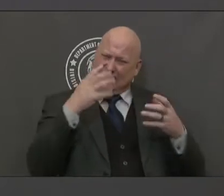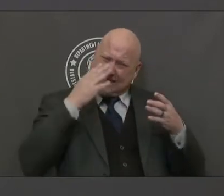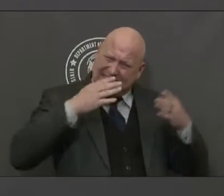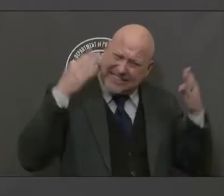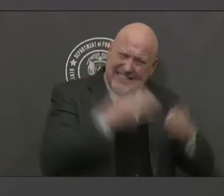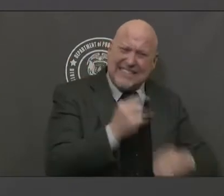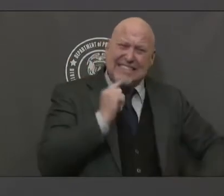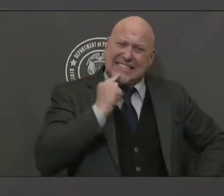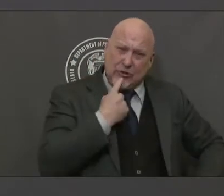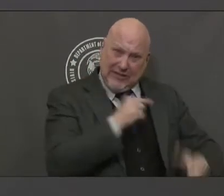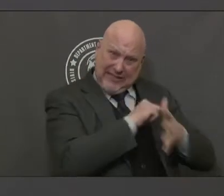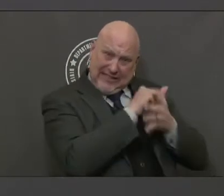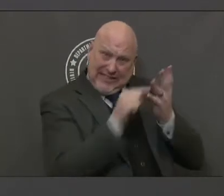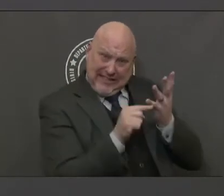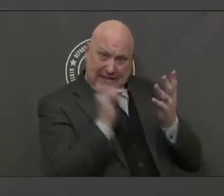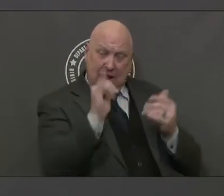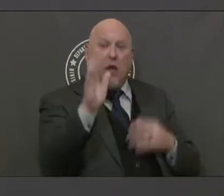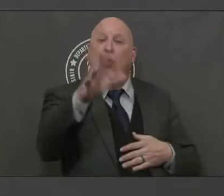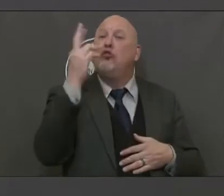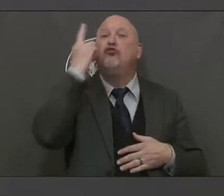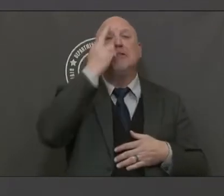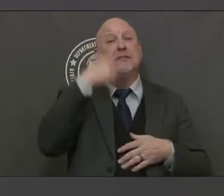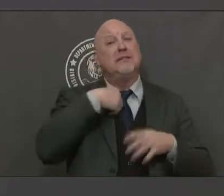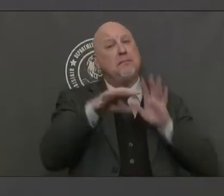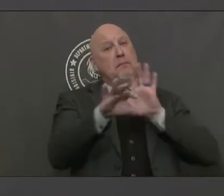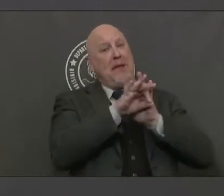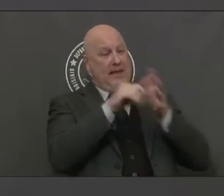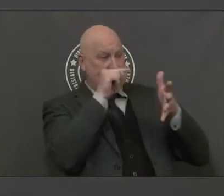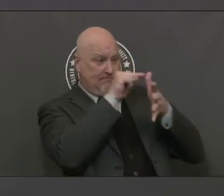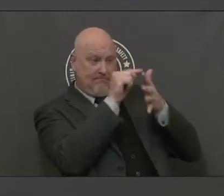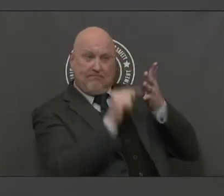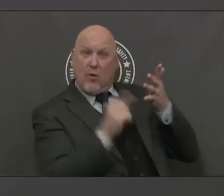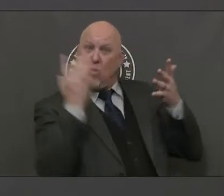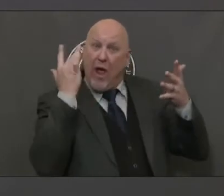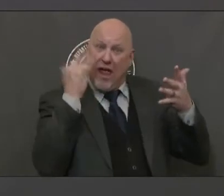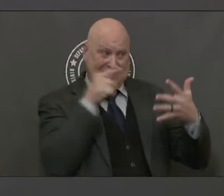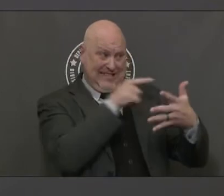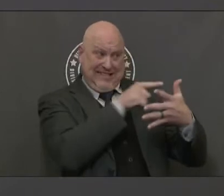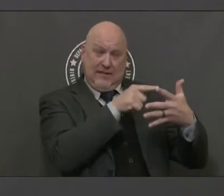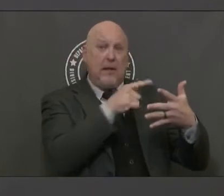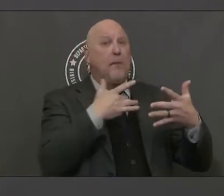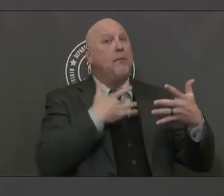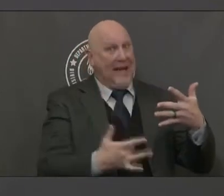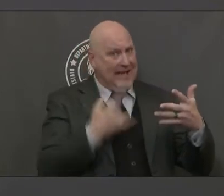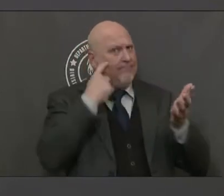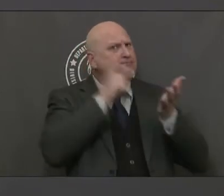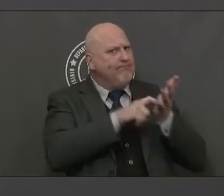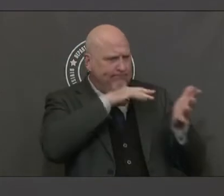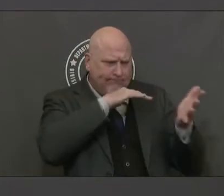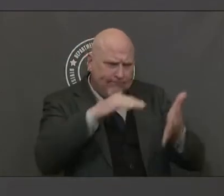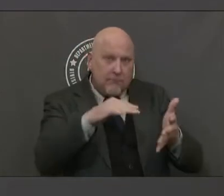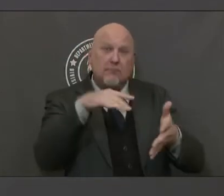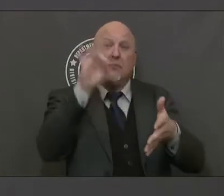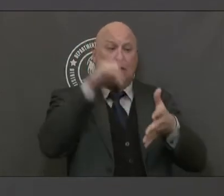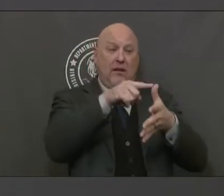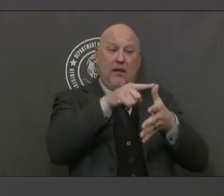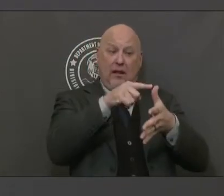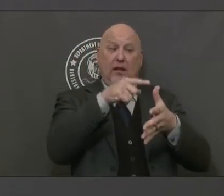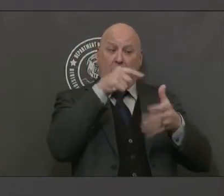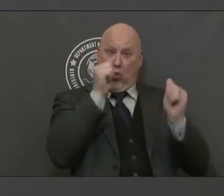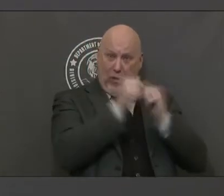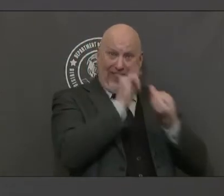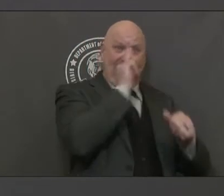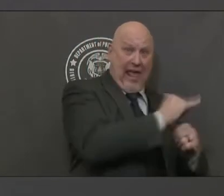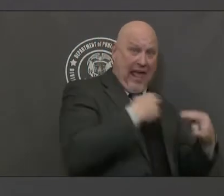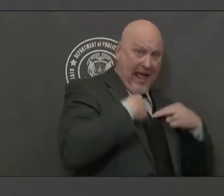that means there is someone else who won't get the vaccine as soon as they could have, and it's very possible that they could end up hospitalized